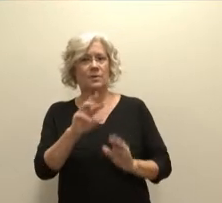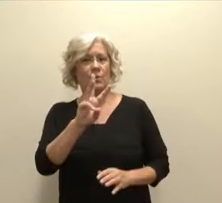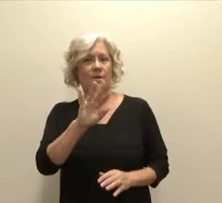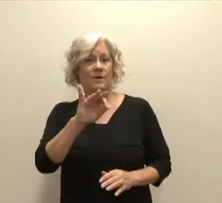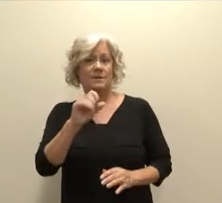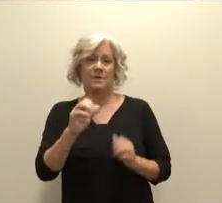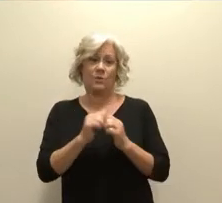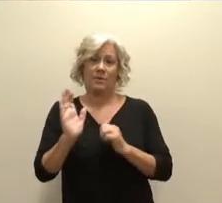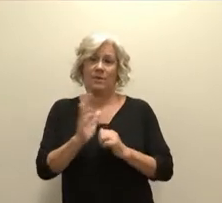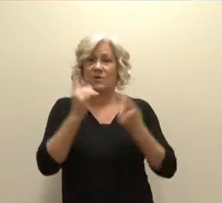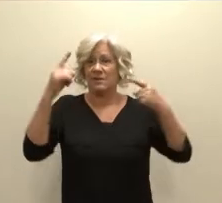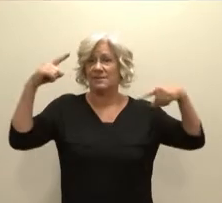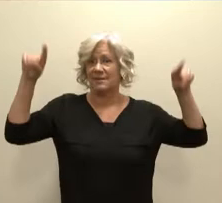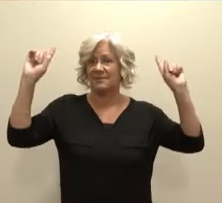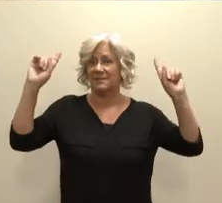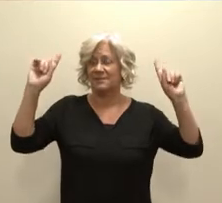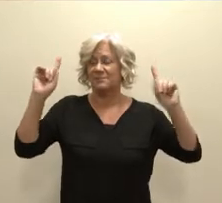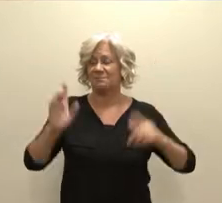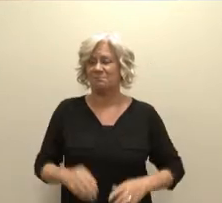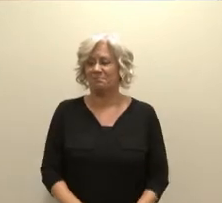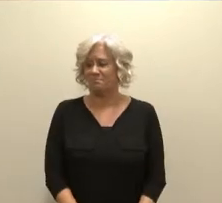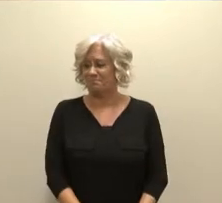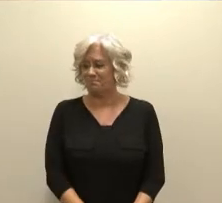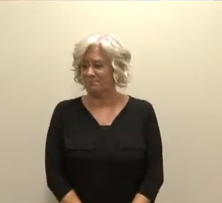such success on the national stage.